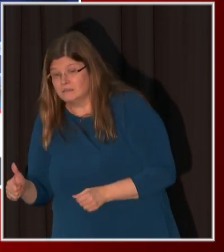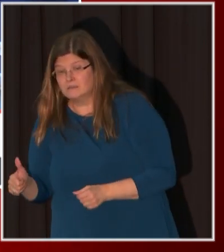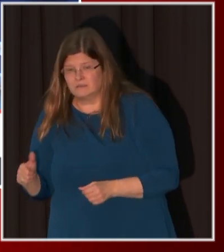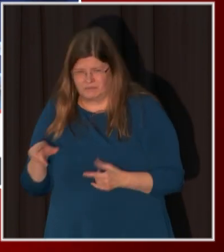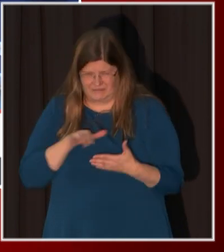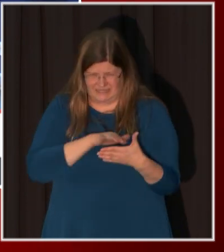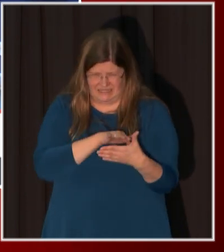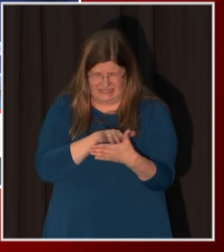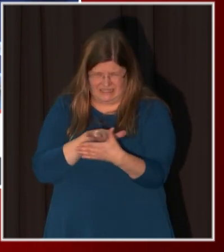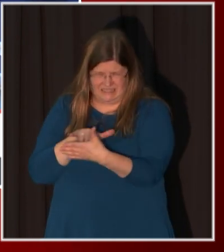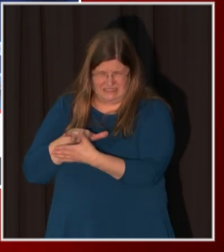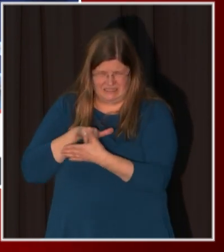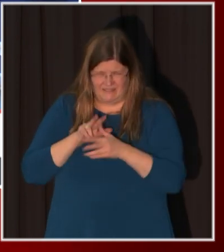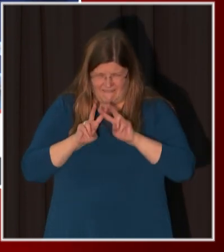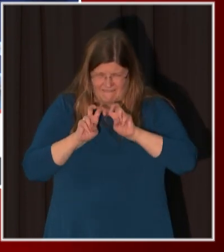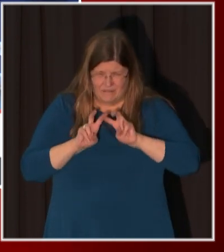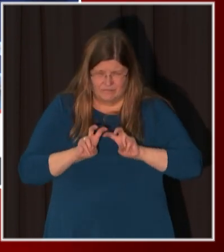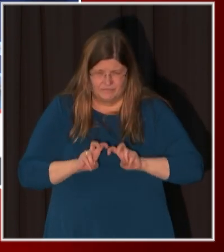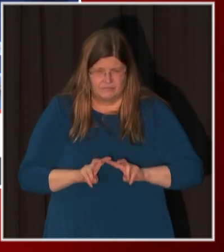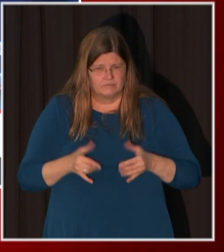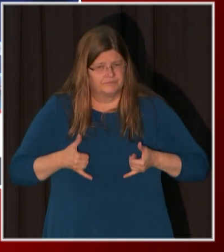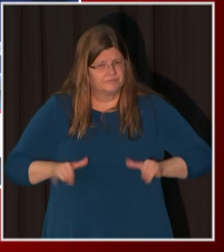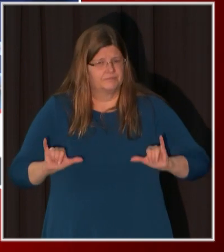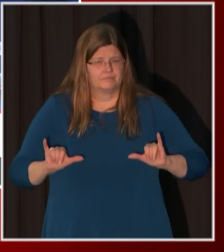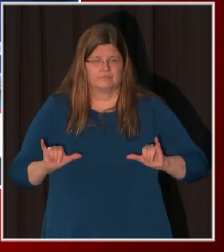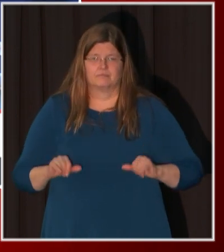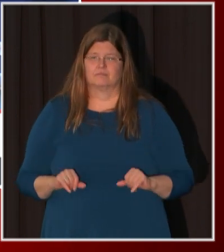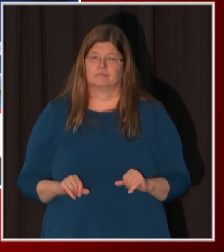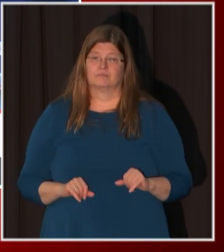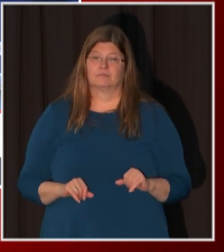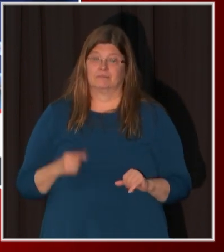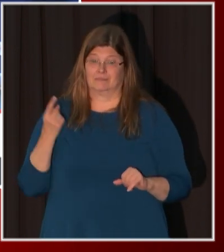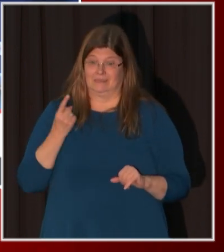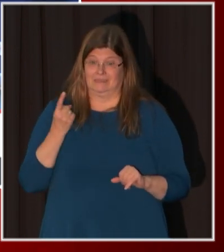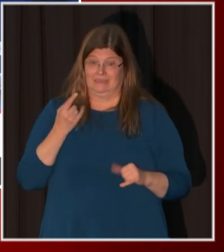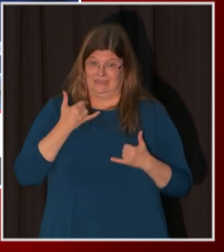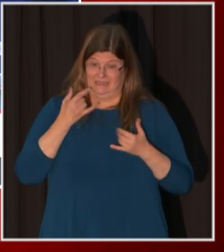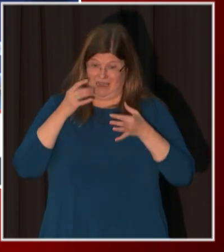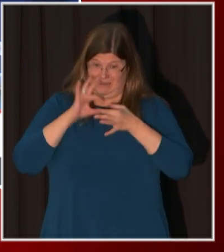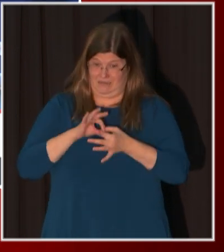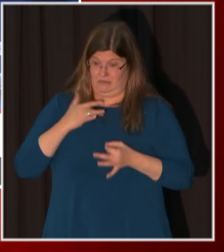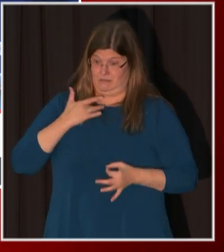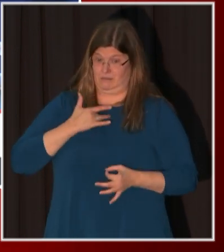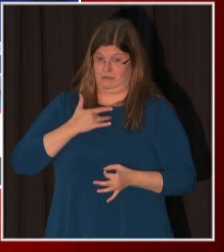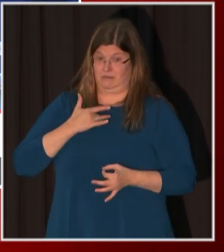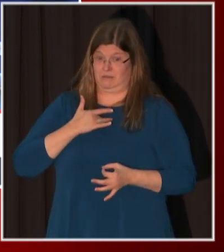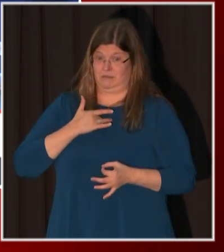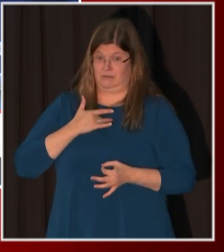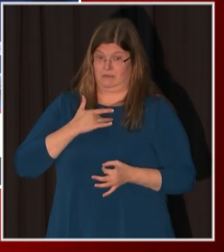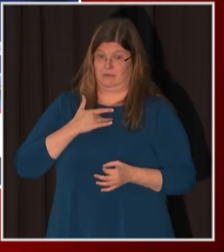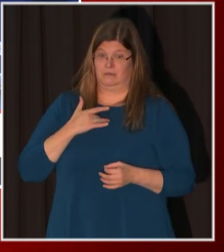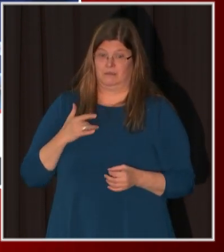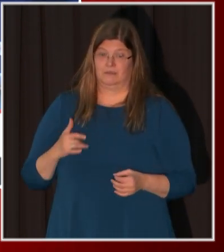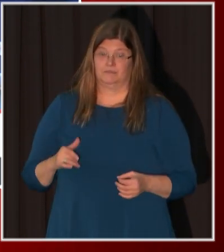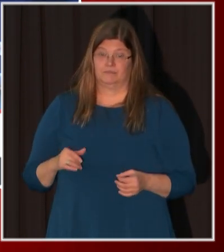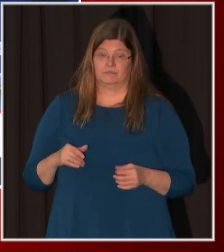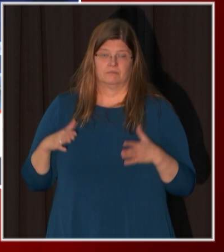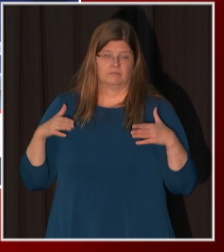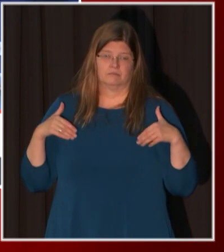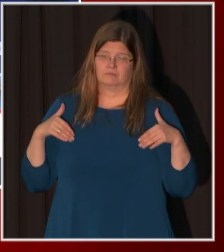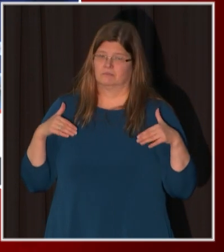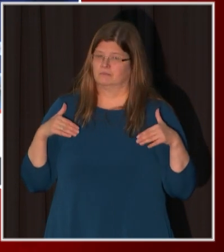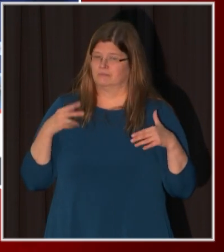well as things that may be happening in the heart as well. We have not been able to observe